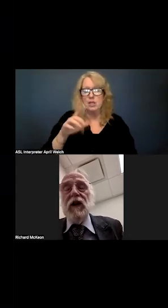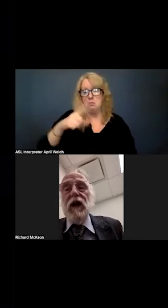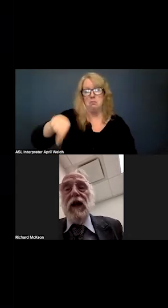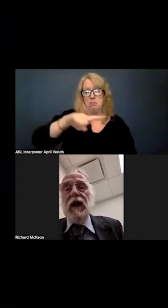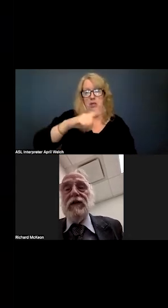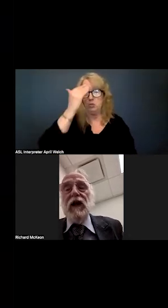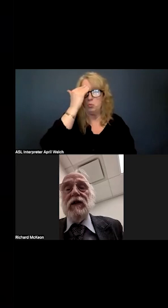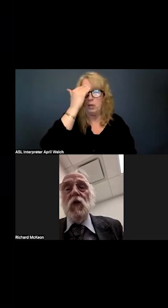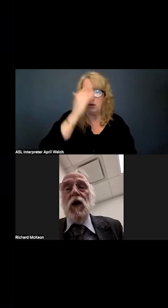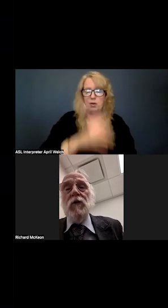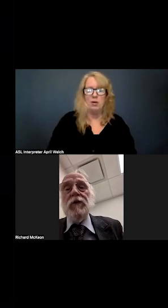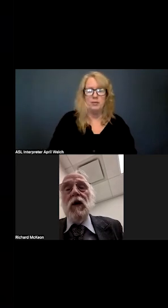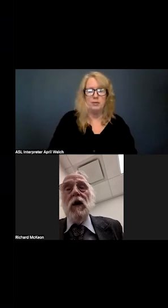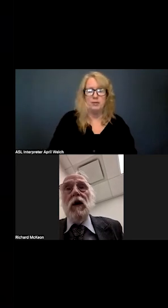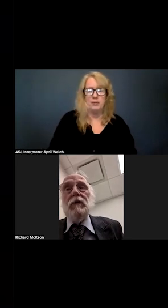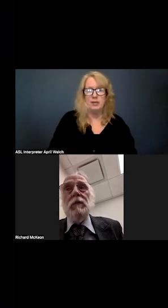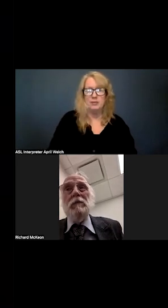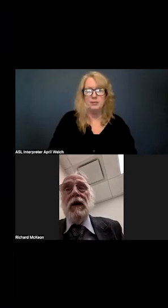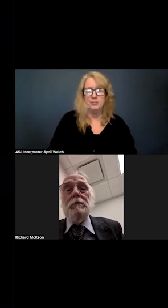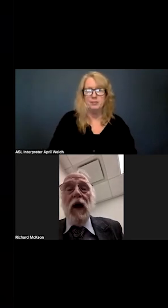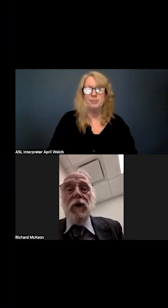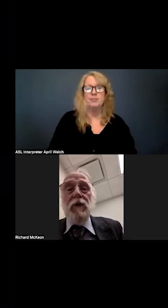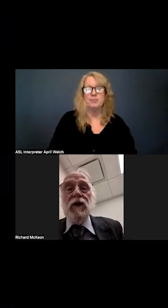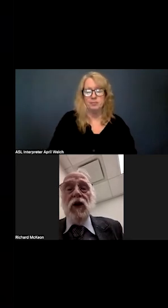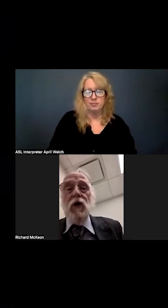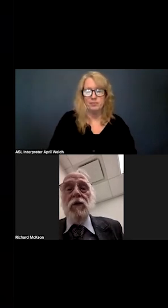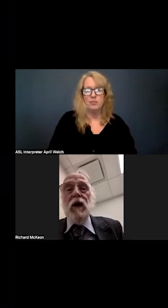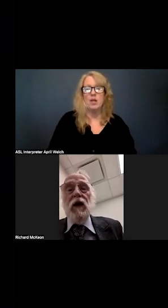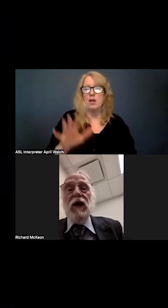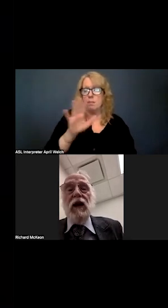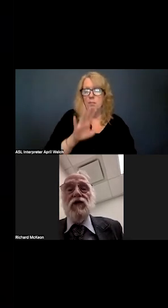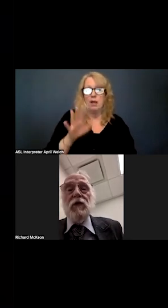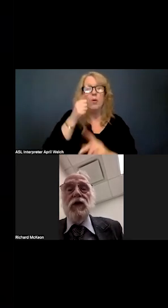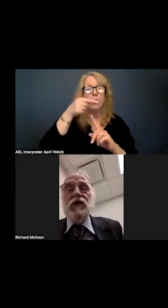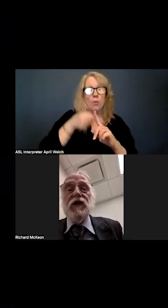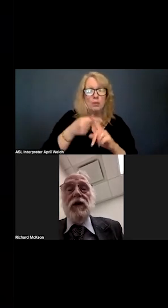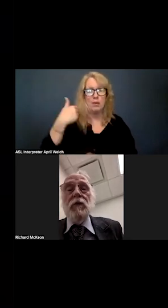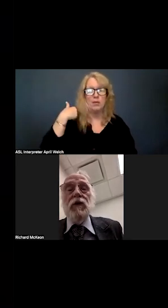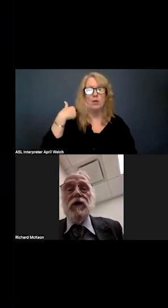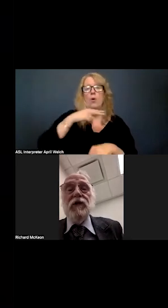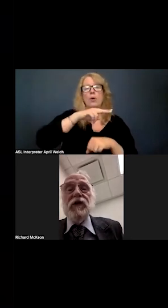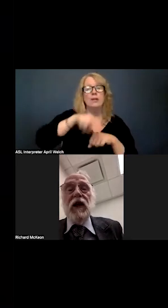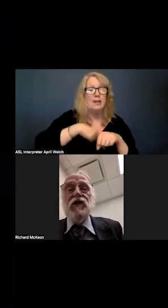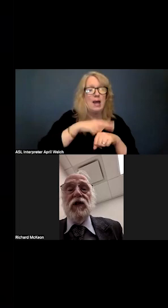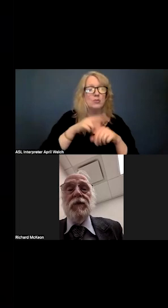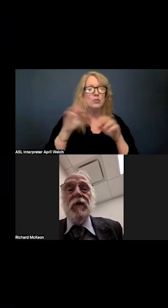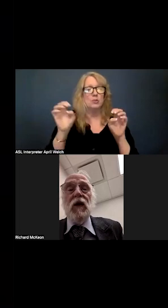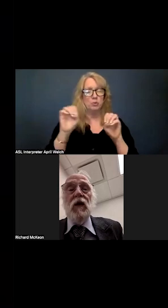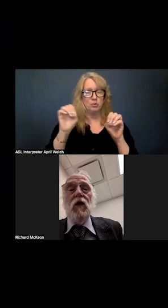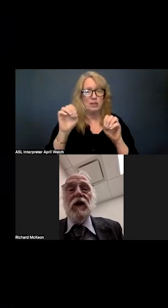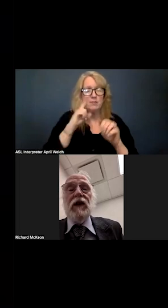this as well, but about a month ago, the National Emergency Number